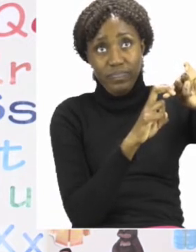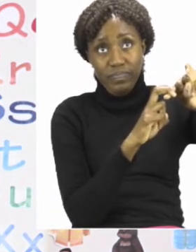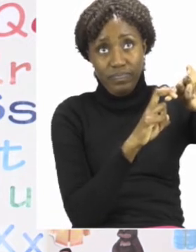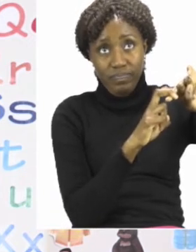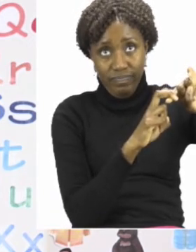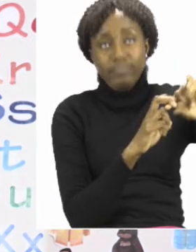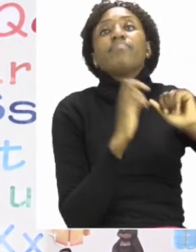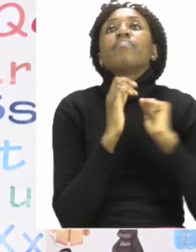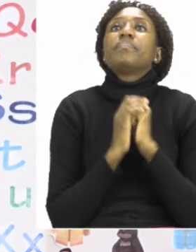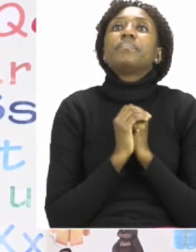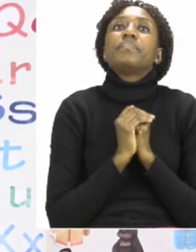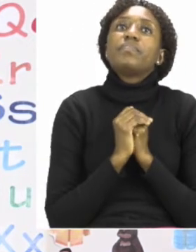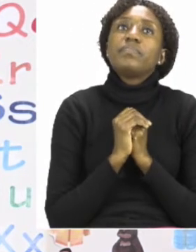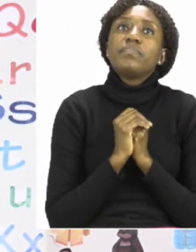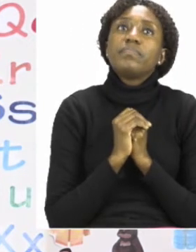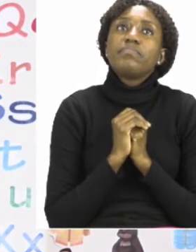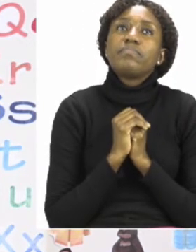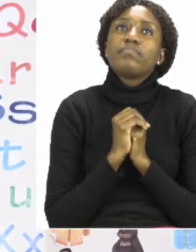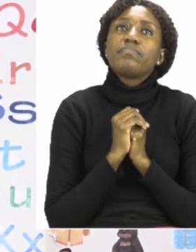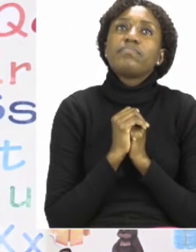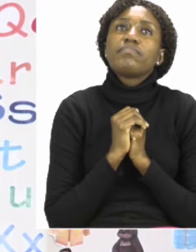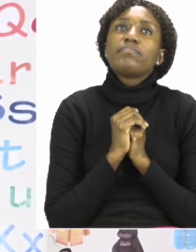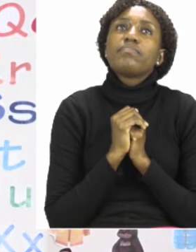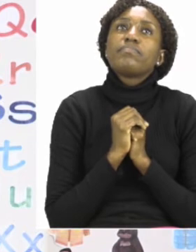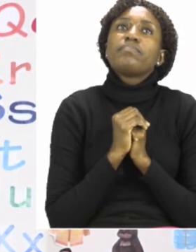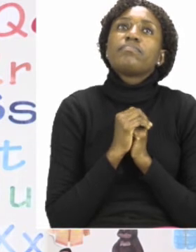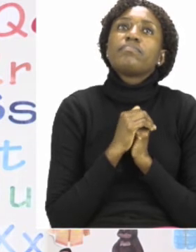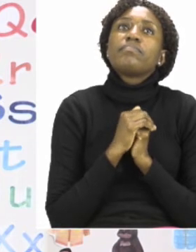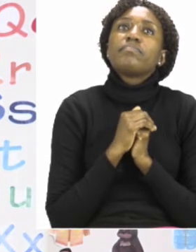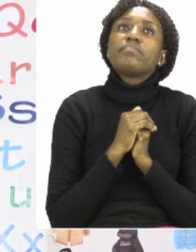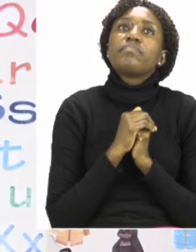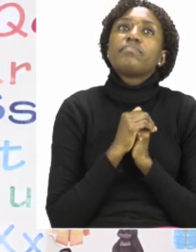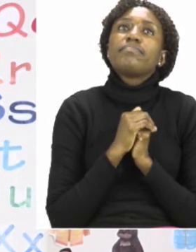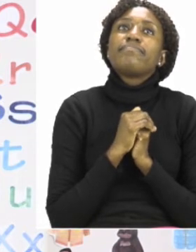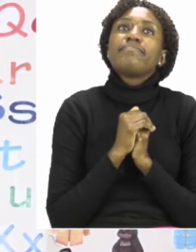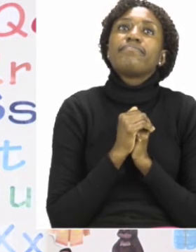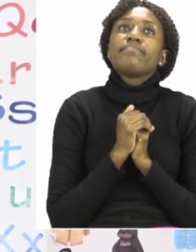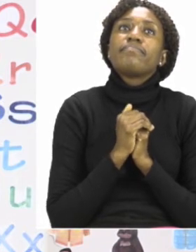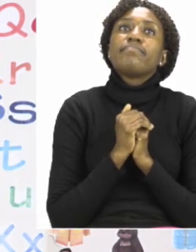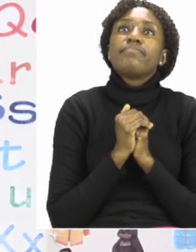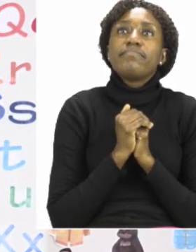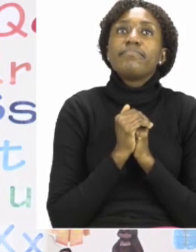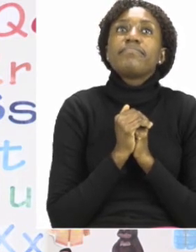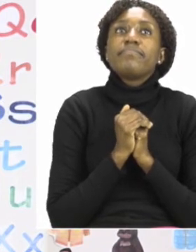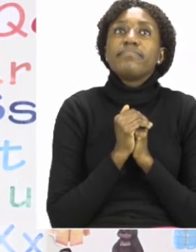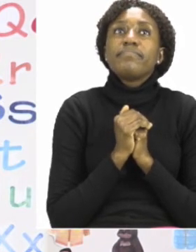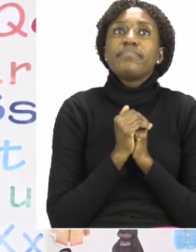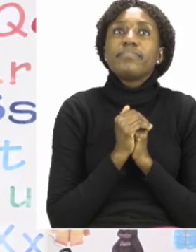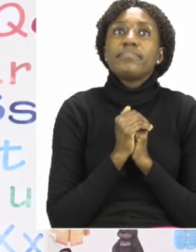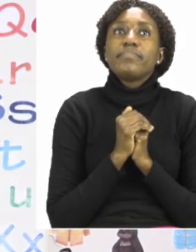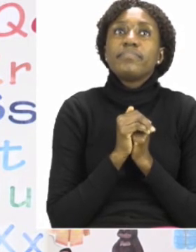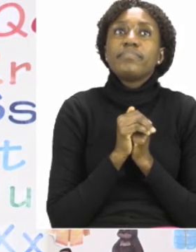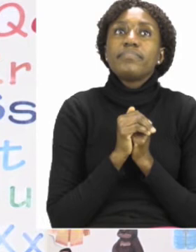the back is our last animal. So that means you're going